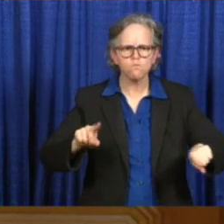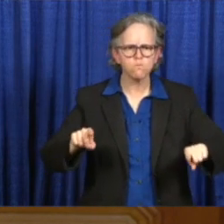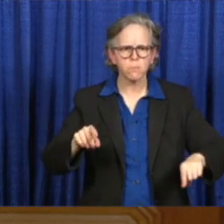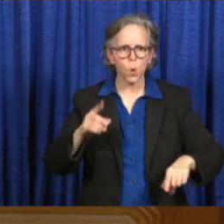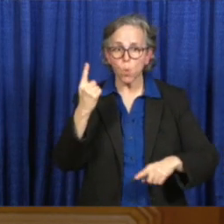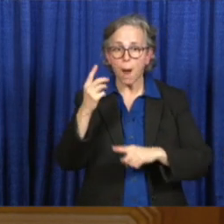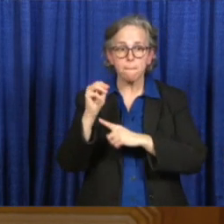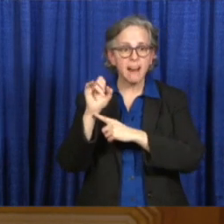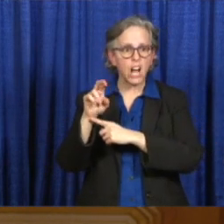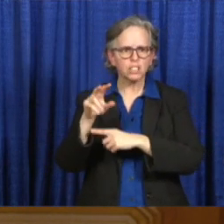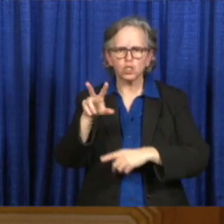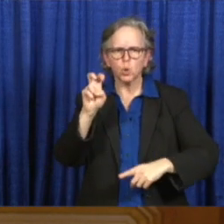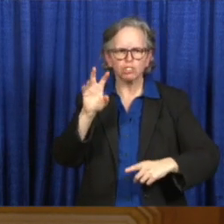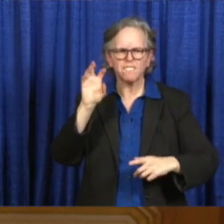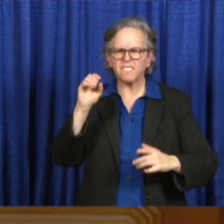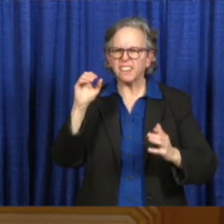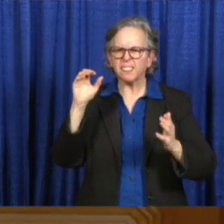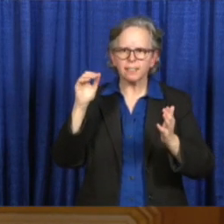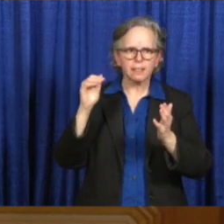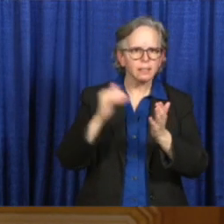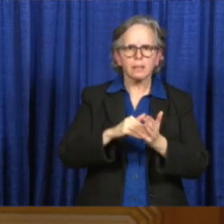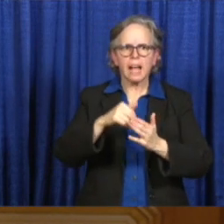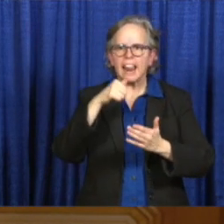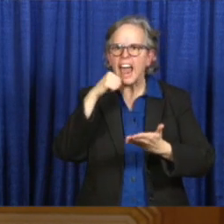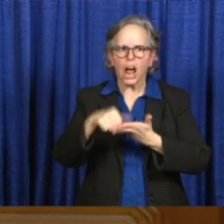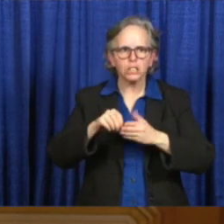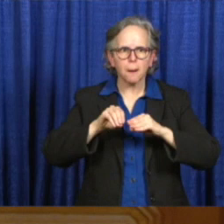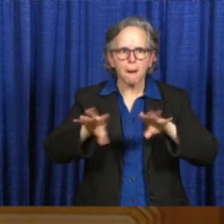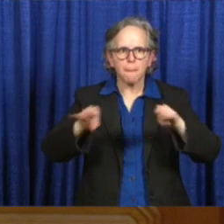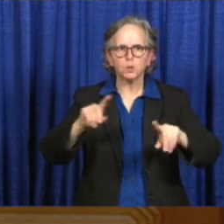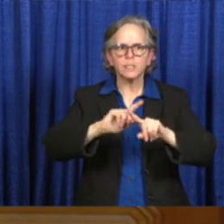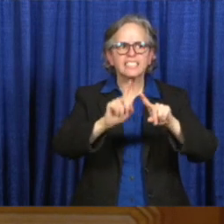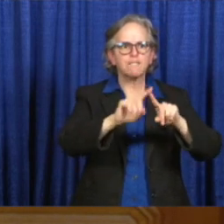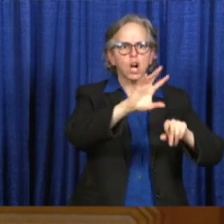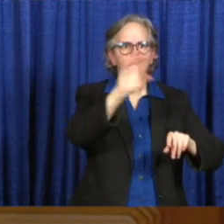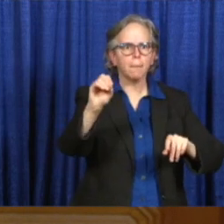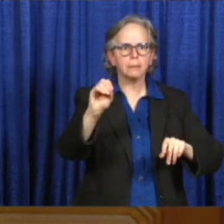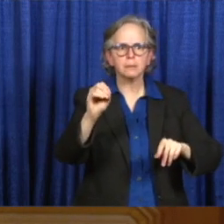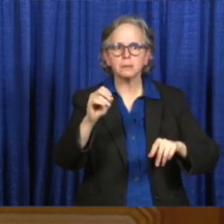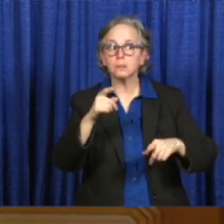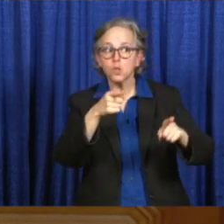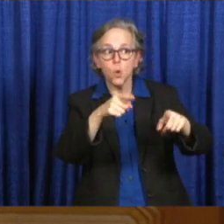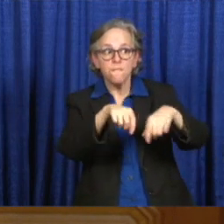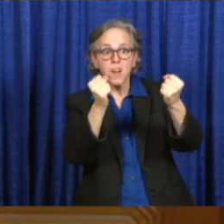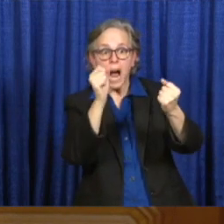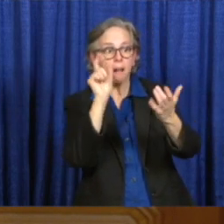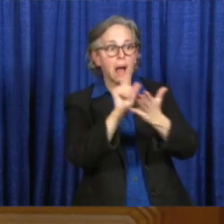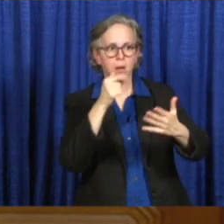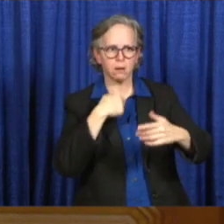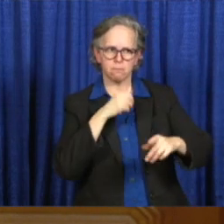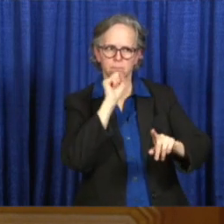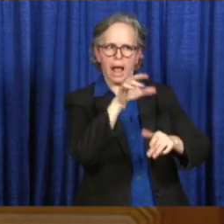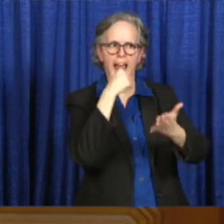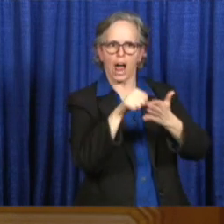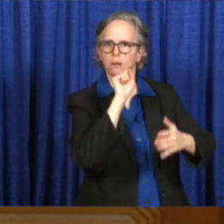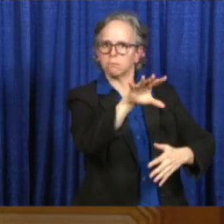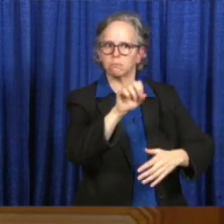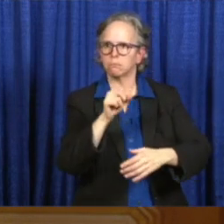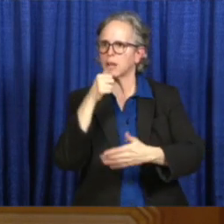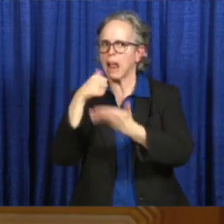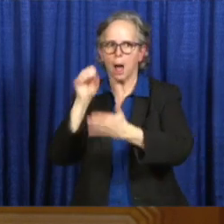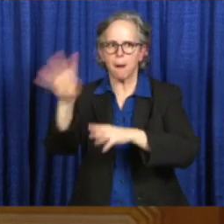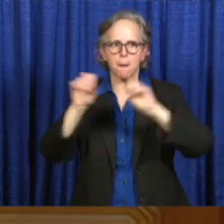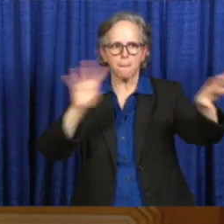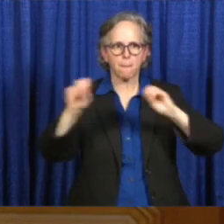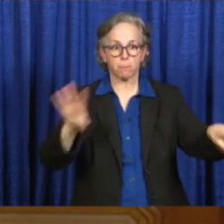letters several days ago to companies that were in violation. So they have every ability to shut them down. This will be done